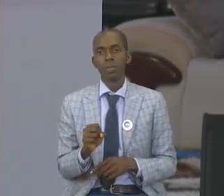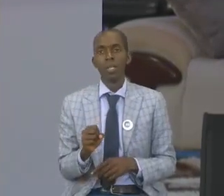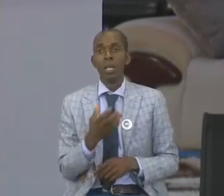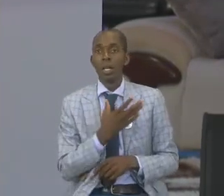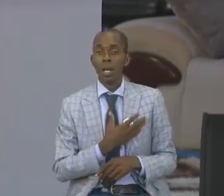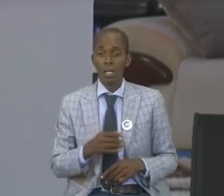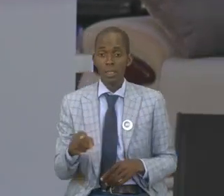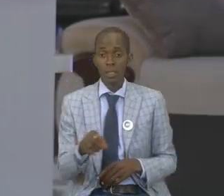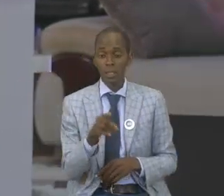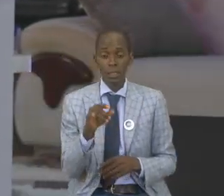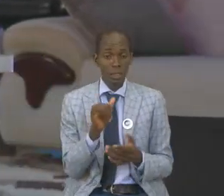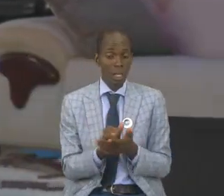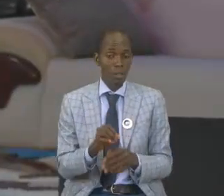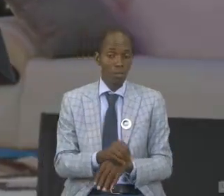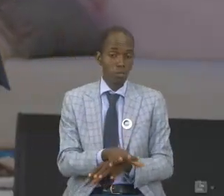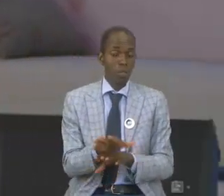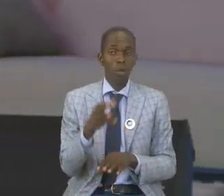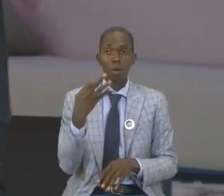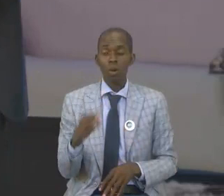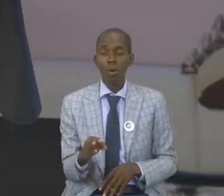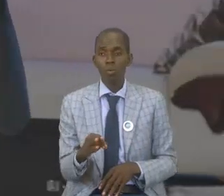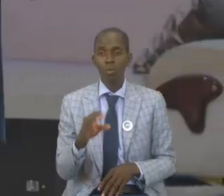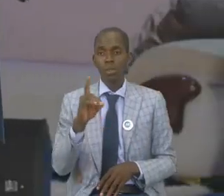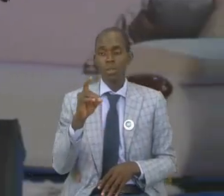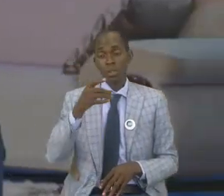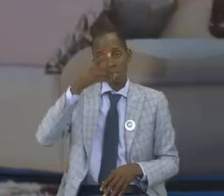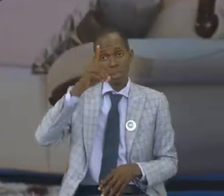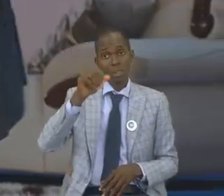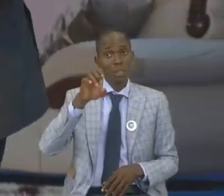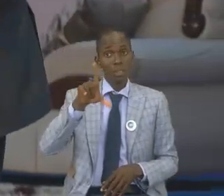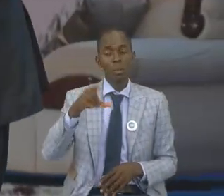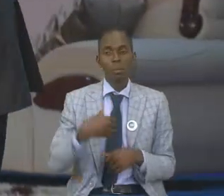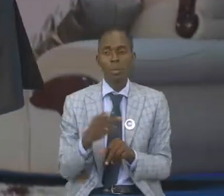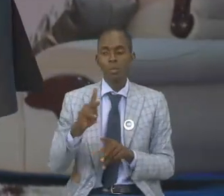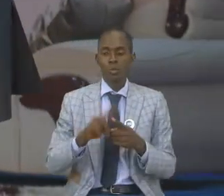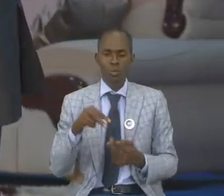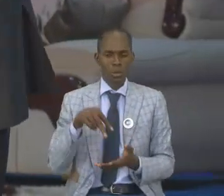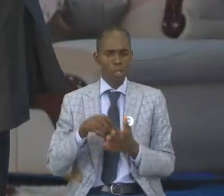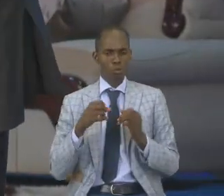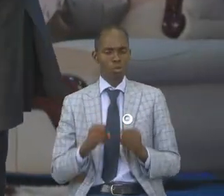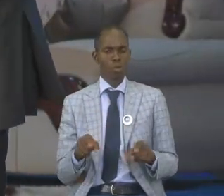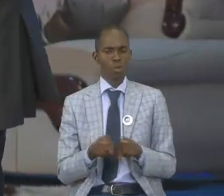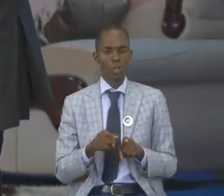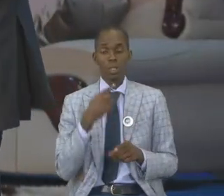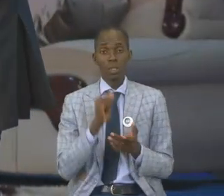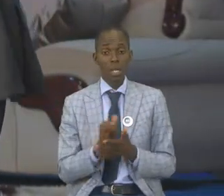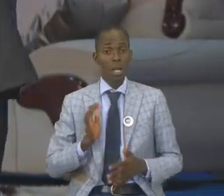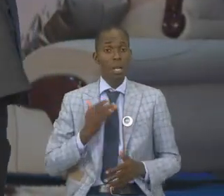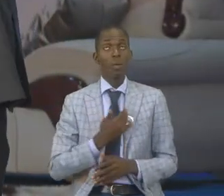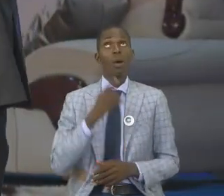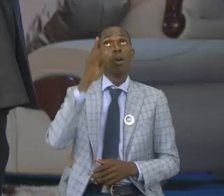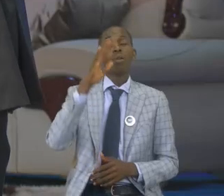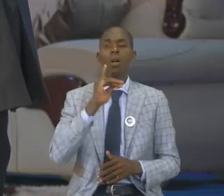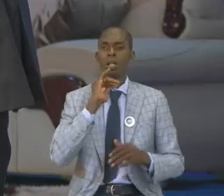And the influence of Daniel made them to stand firm and to say, our God is able. He